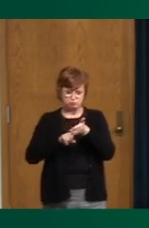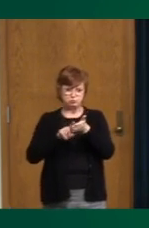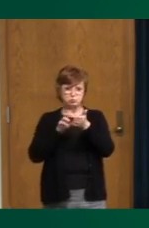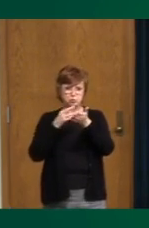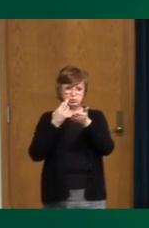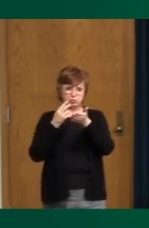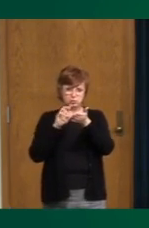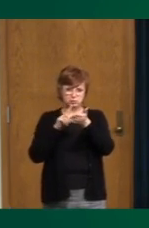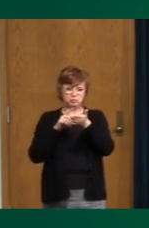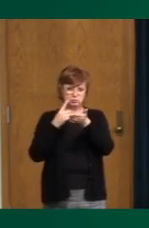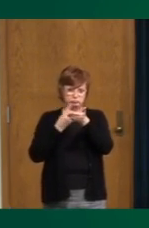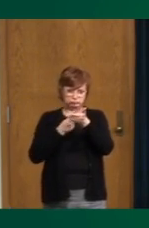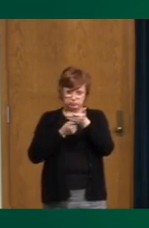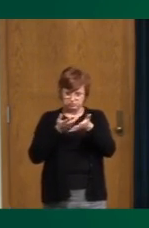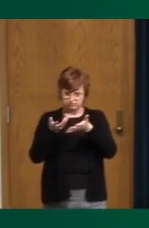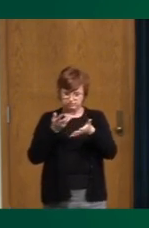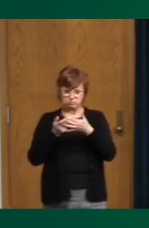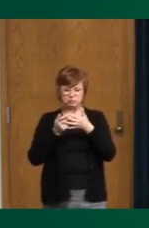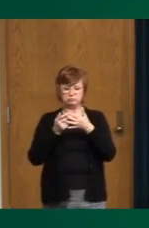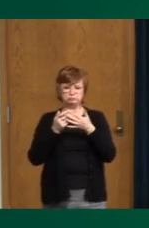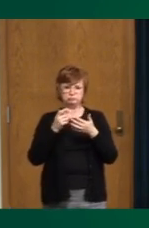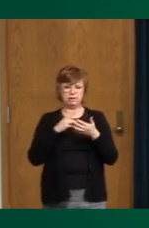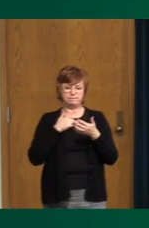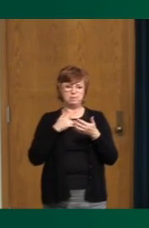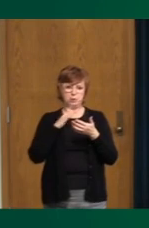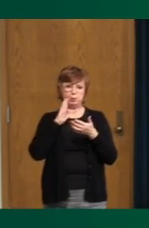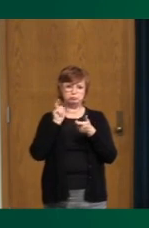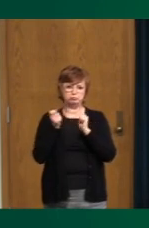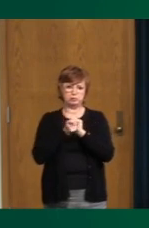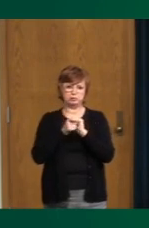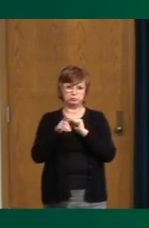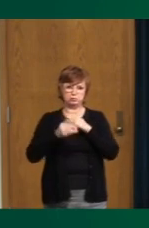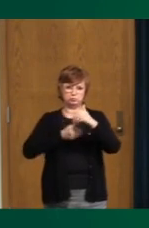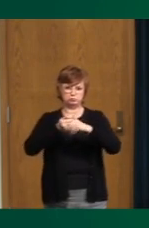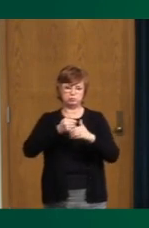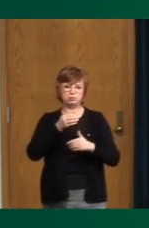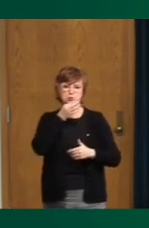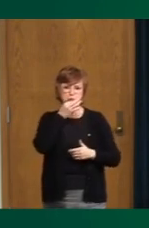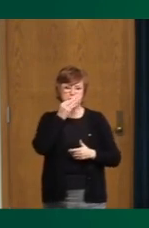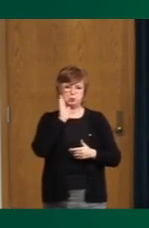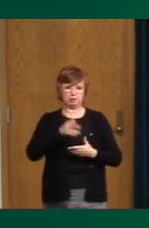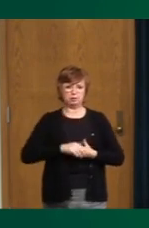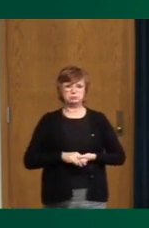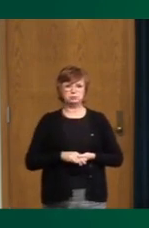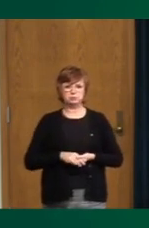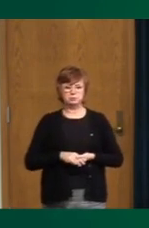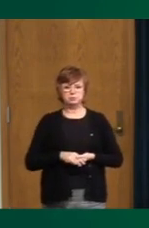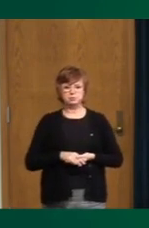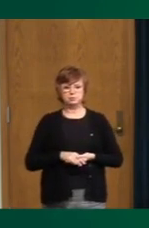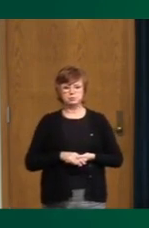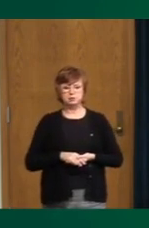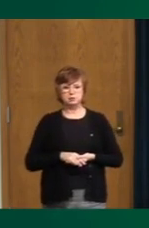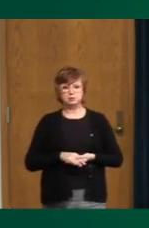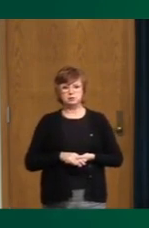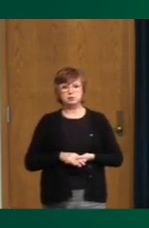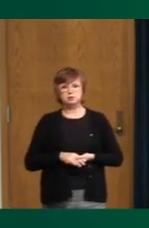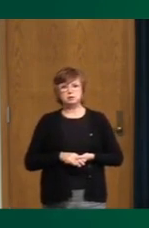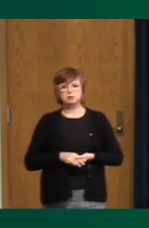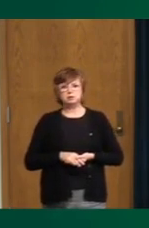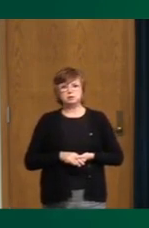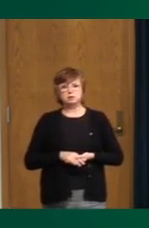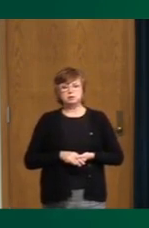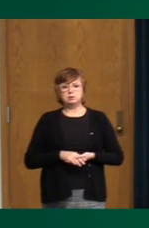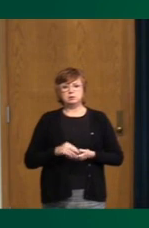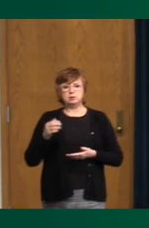how, quite likely, each of these organizations operate in the days ahead. We're going to work very rapidly, very hard with